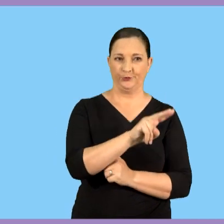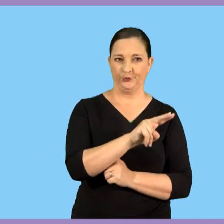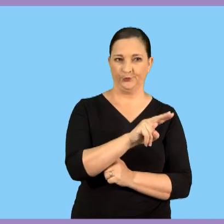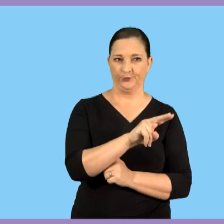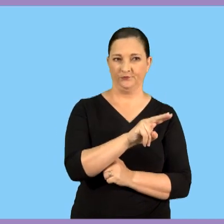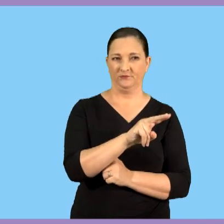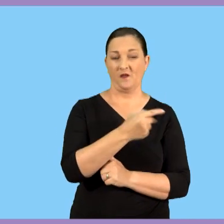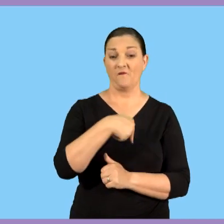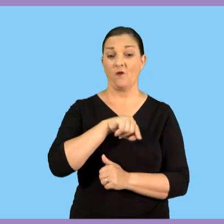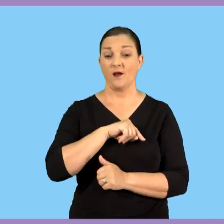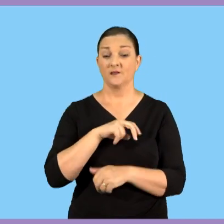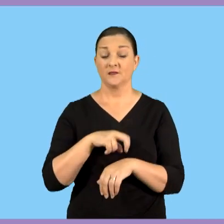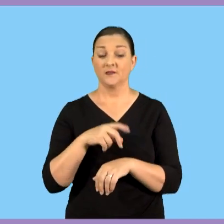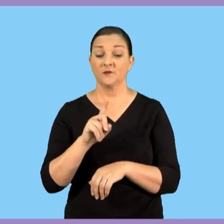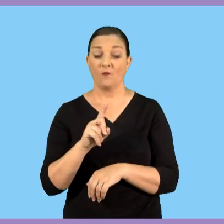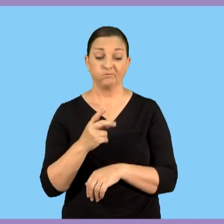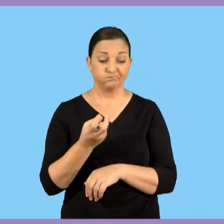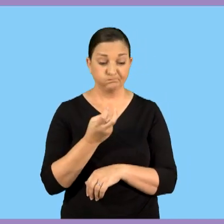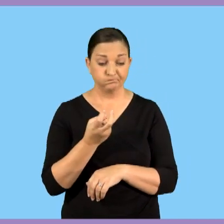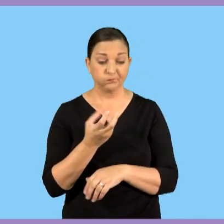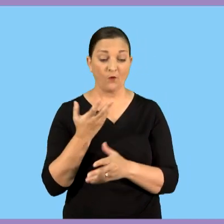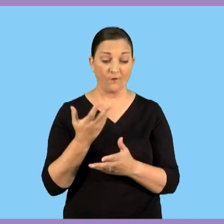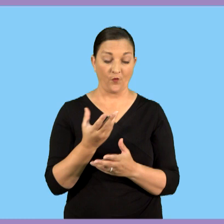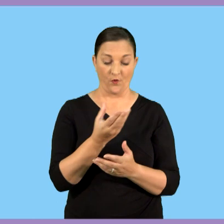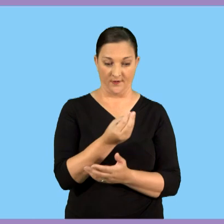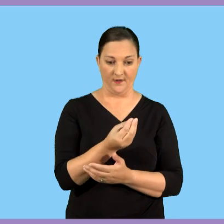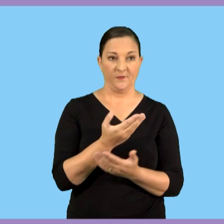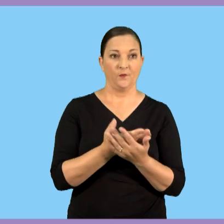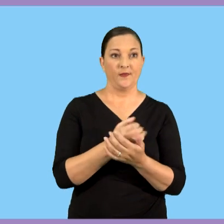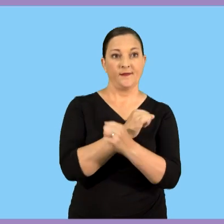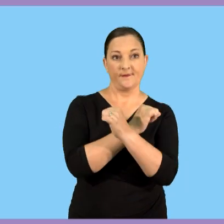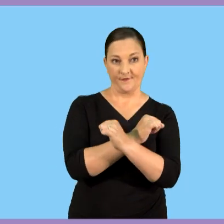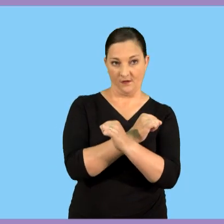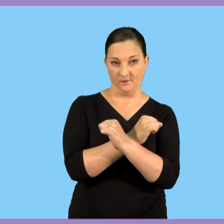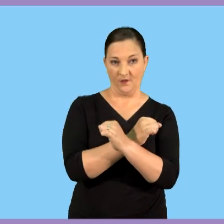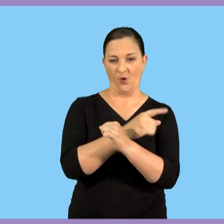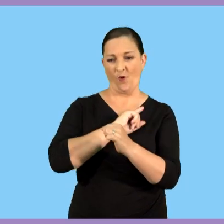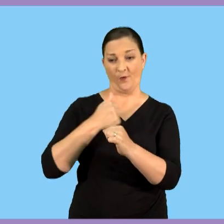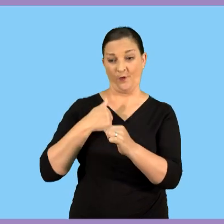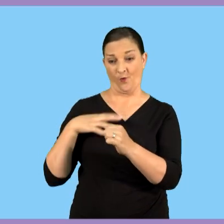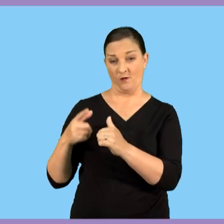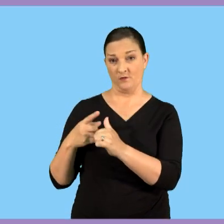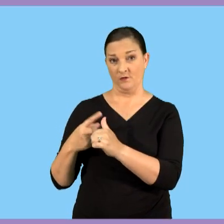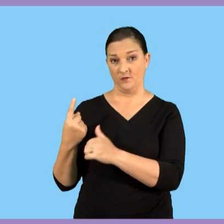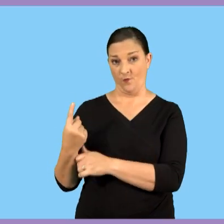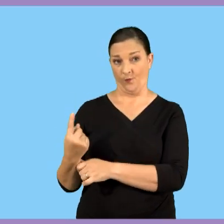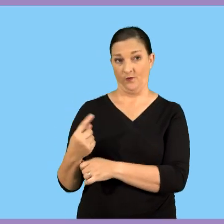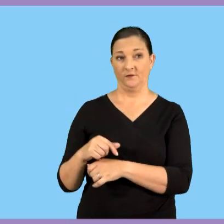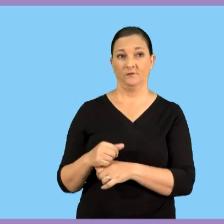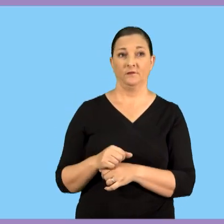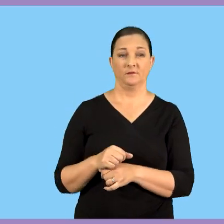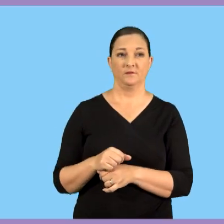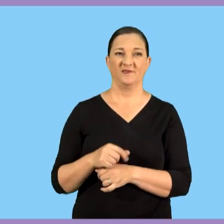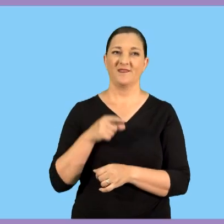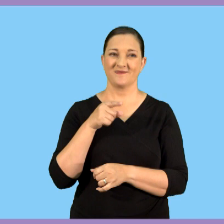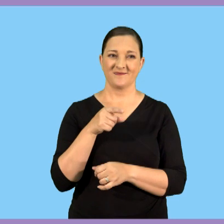1/2, for us, we need to find a number that we are going to multiply there so that the answer is going to be 1. And that number